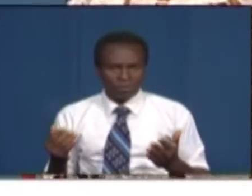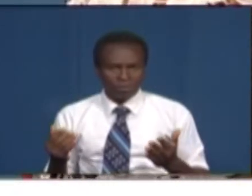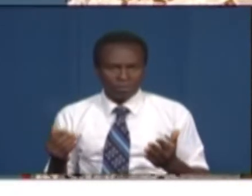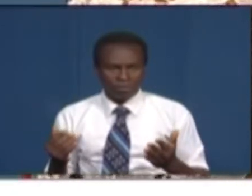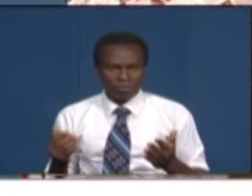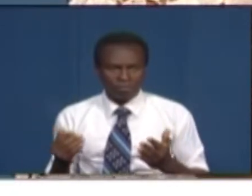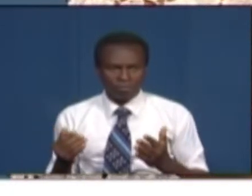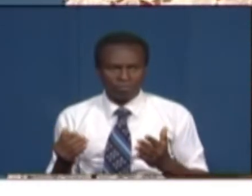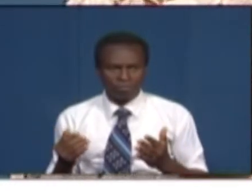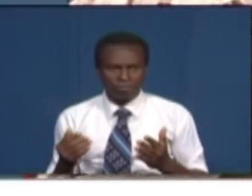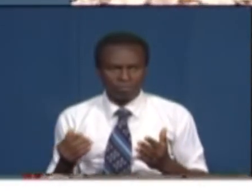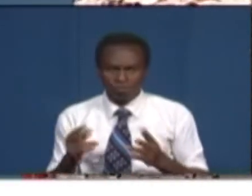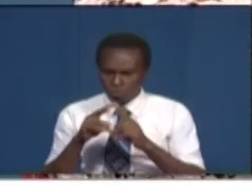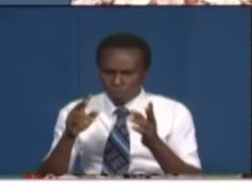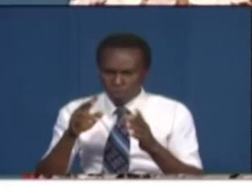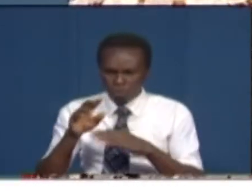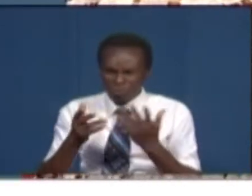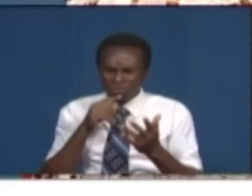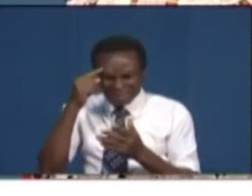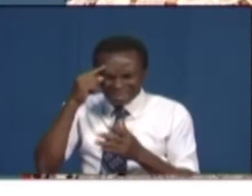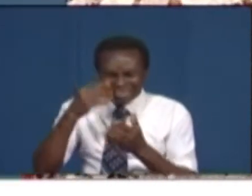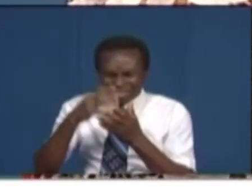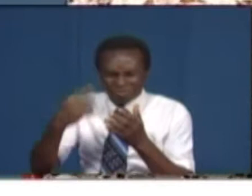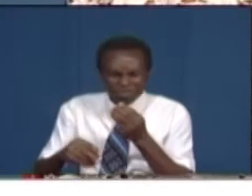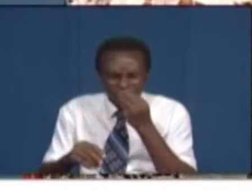understand? And put all this cost benefit